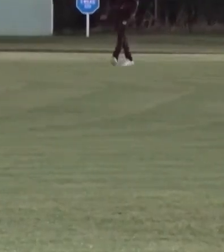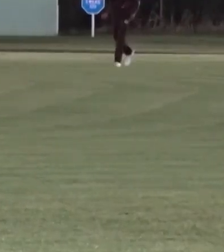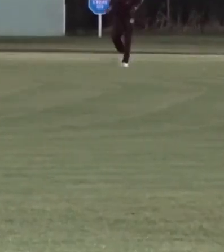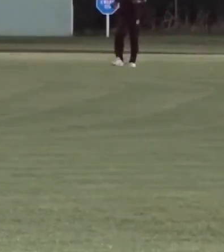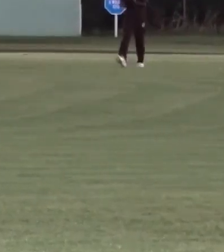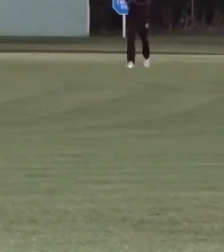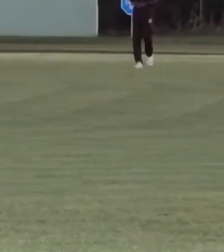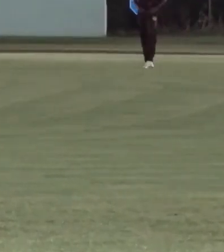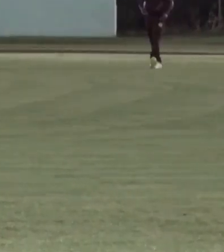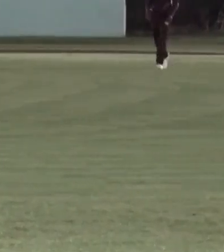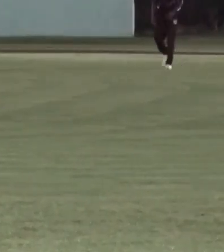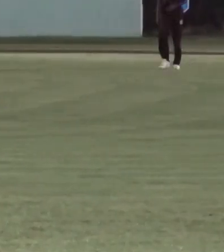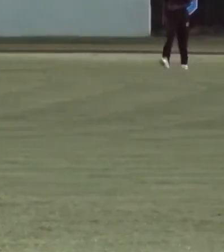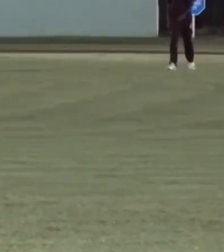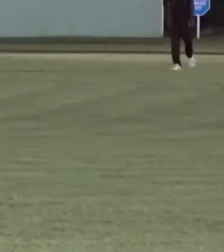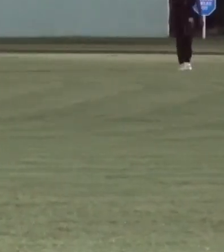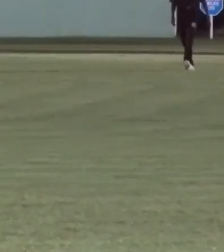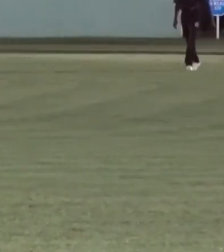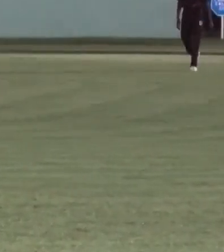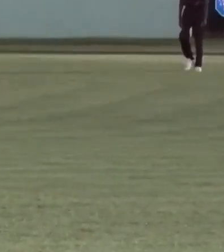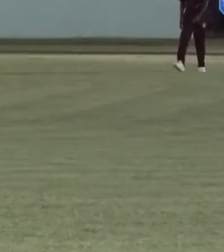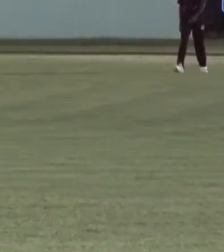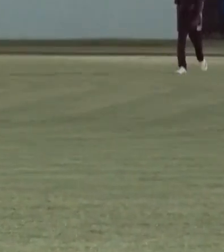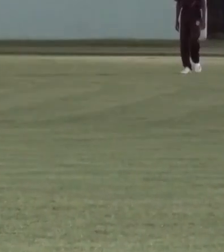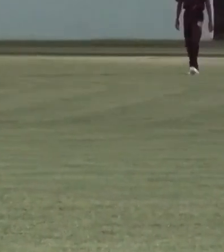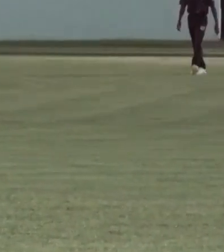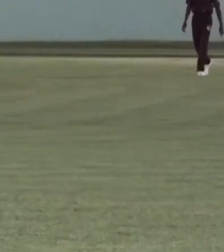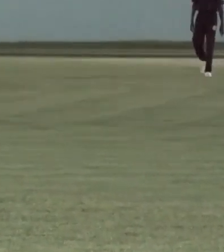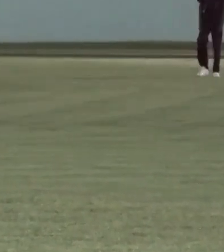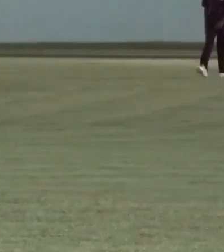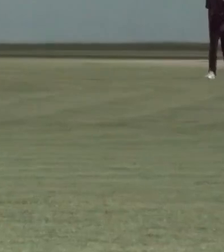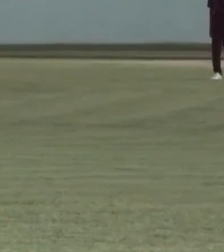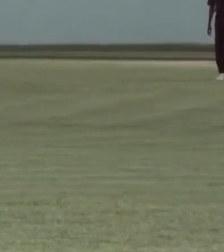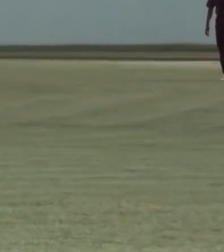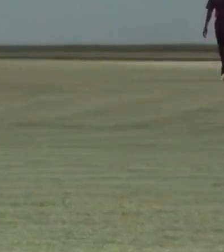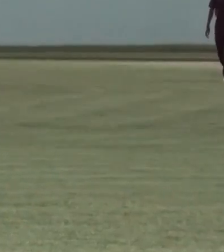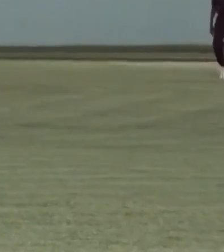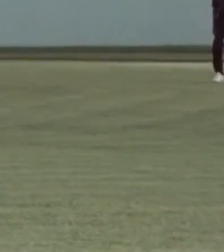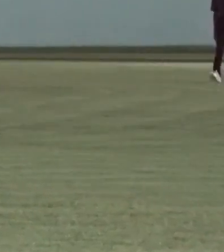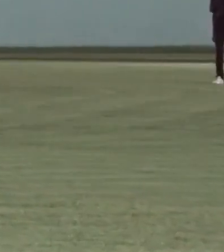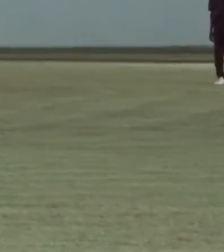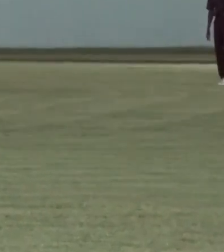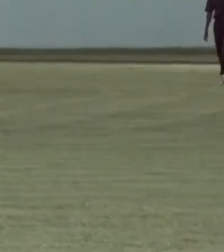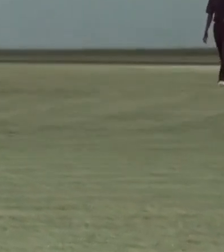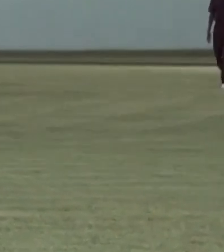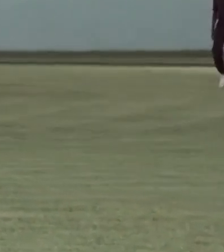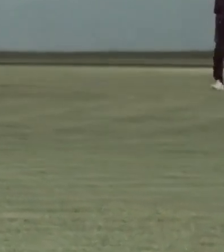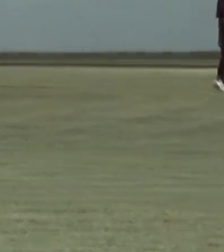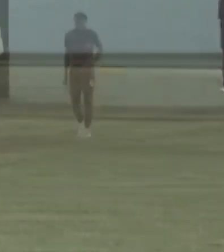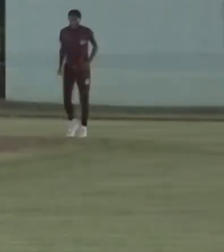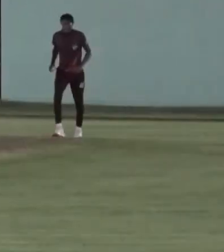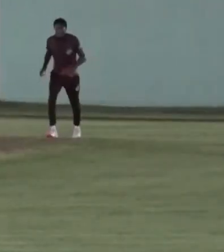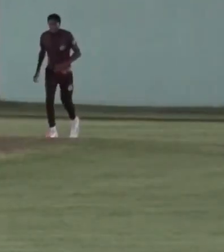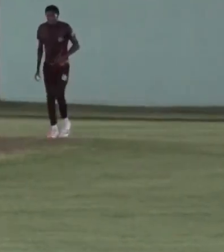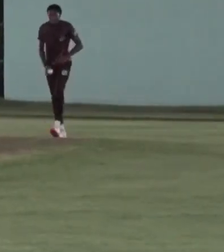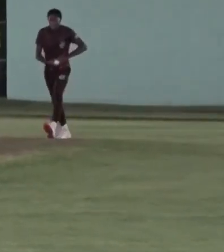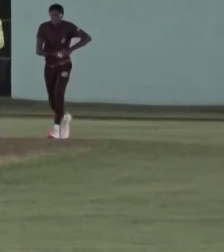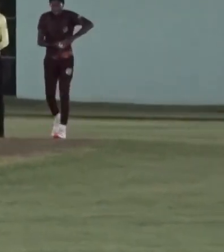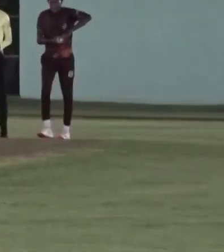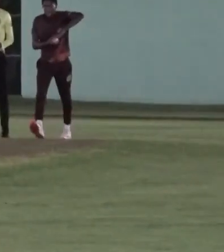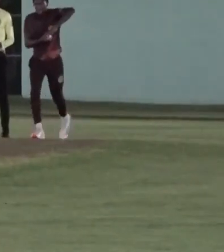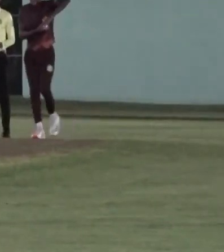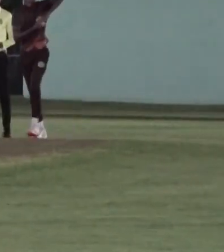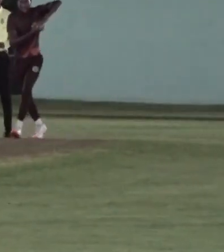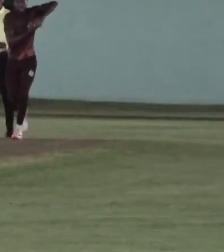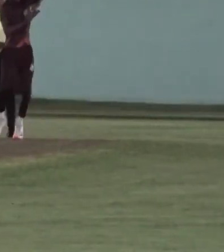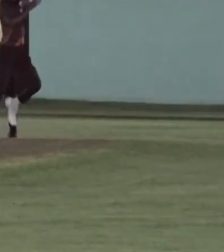knee, but straight into the breadbasket of Joshua Payne. His contribution 15, 46 for 3. They lost Deshaun